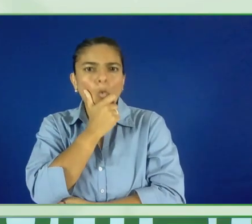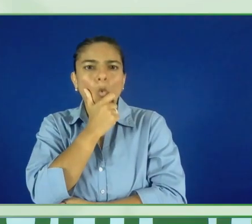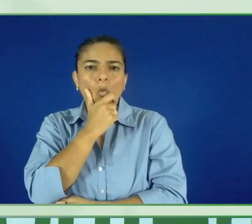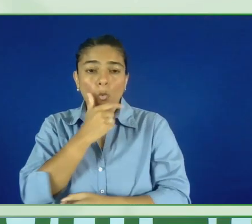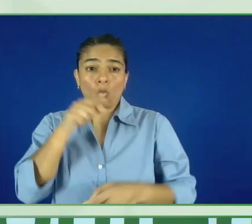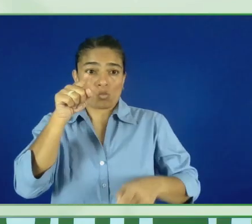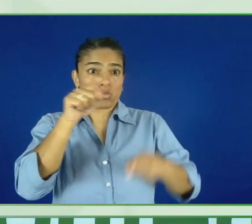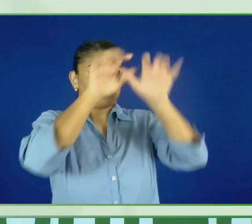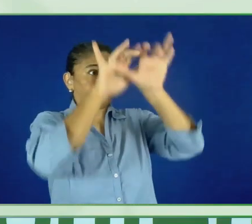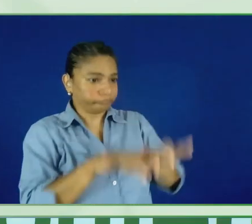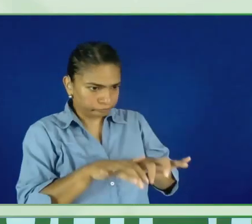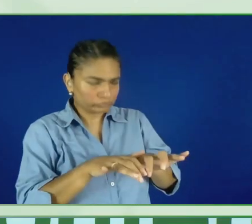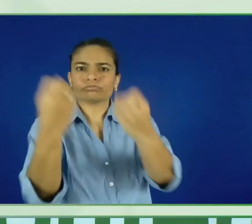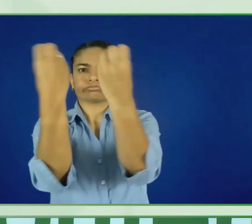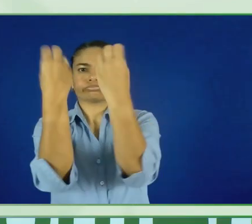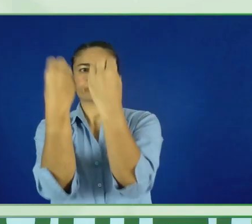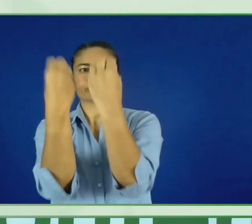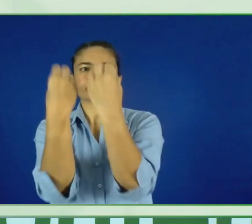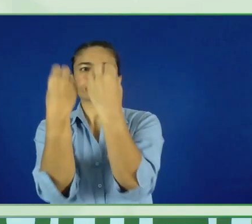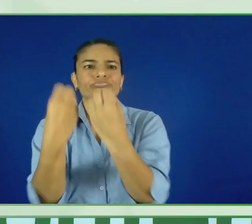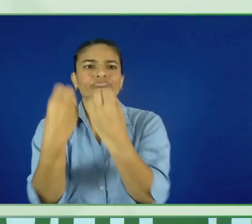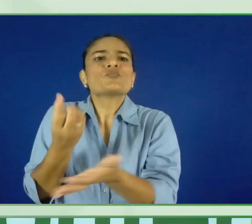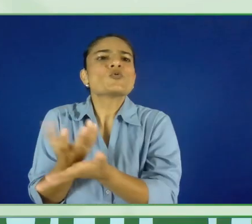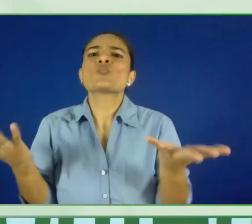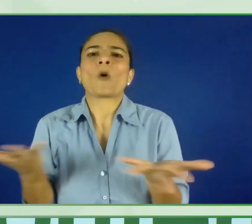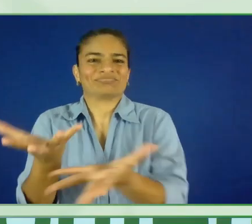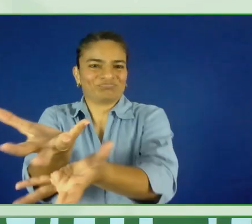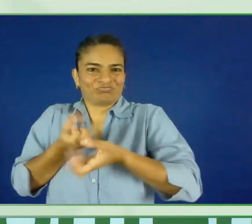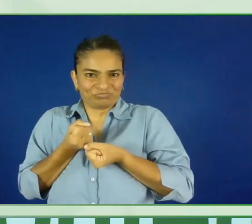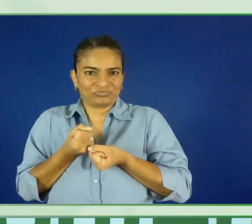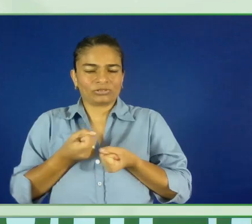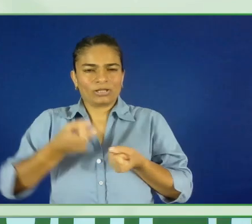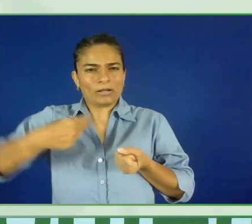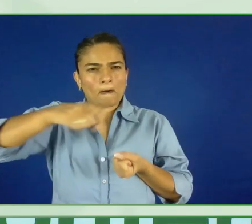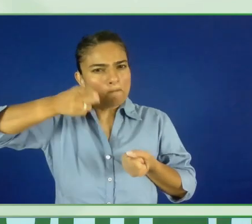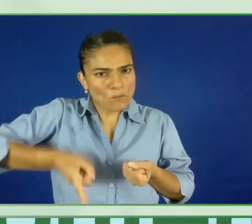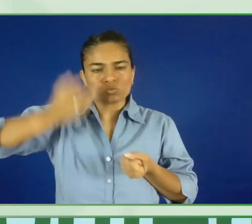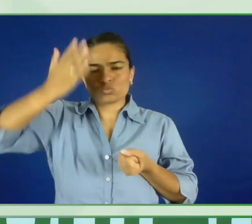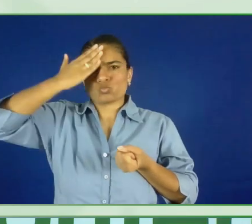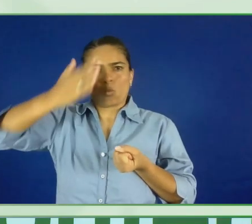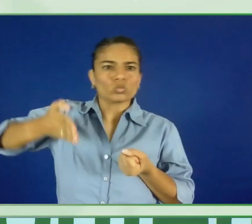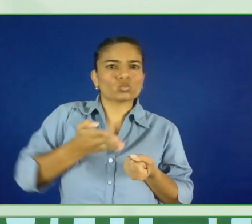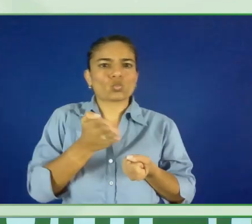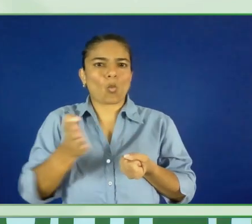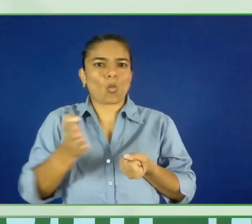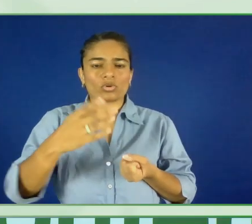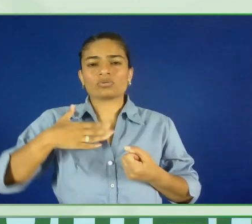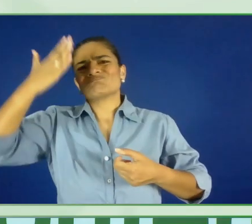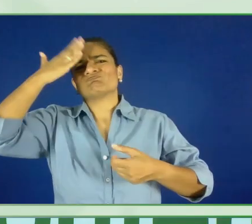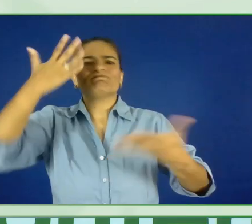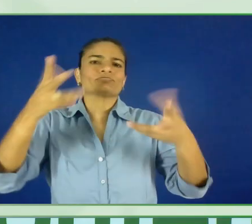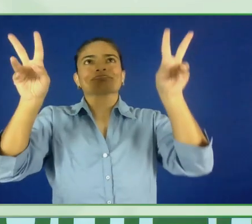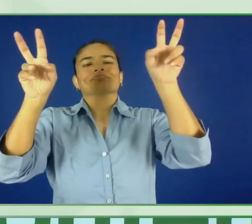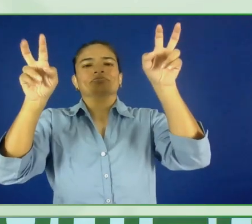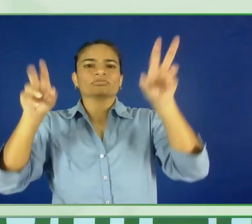that we think of what we call mitigations, aka how do we ensure that this model or this system or this tool does what it needs to do